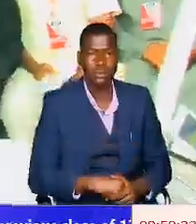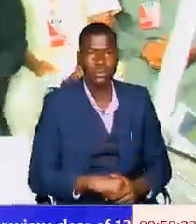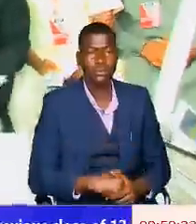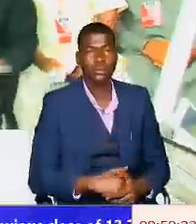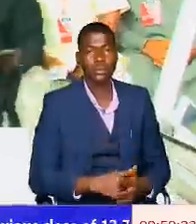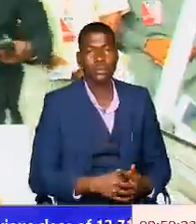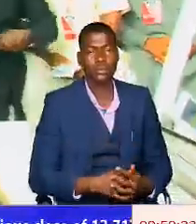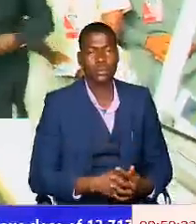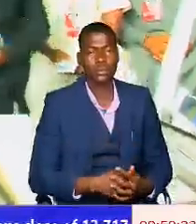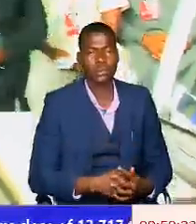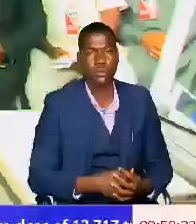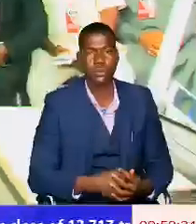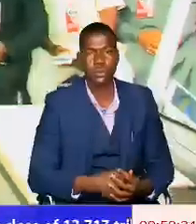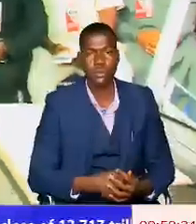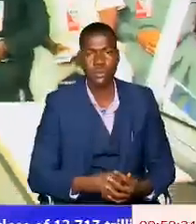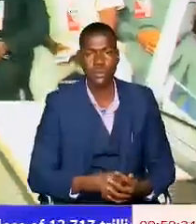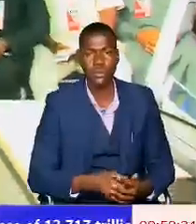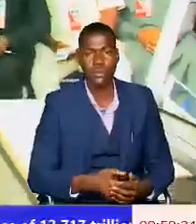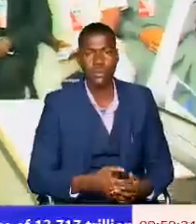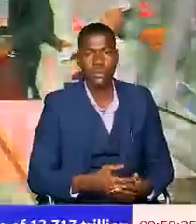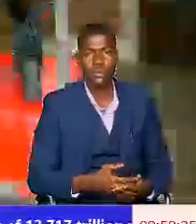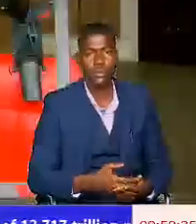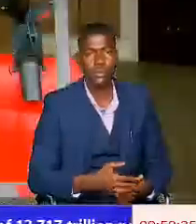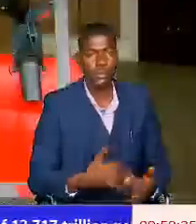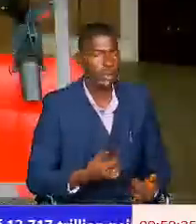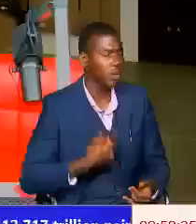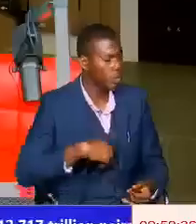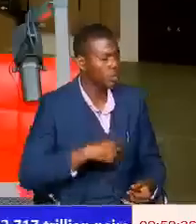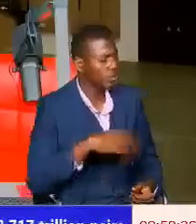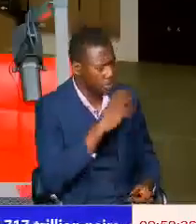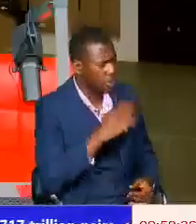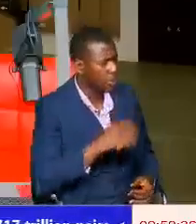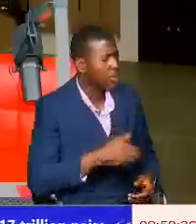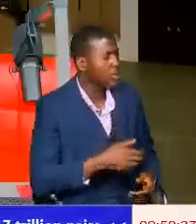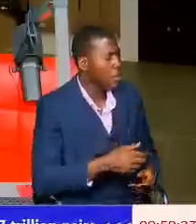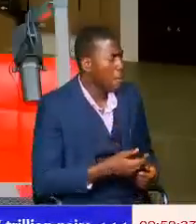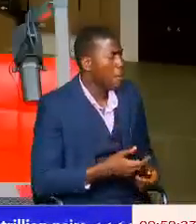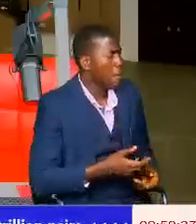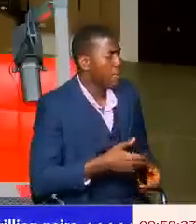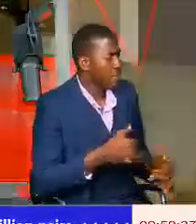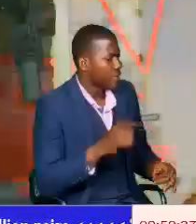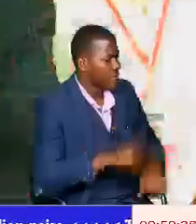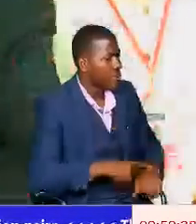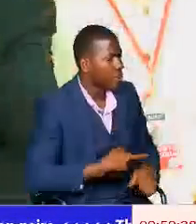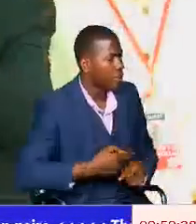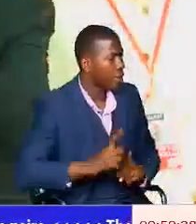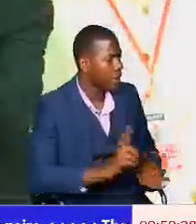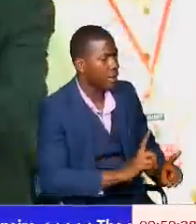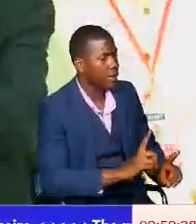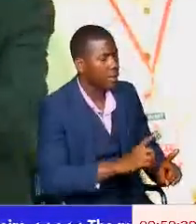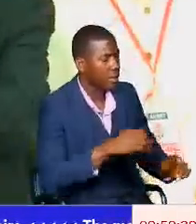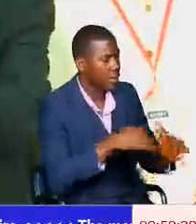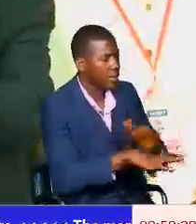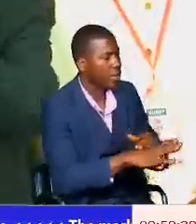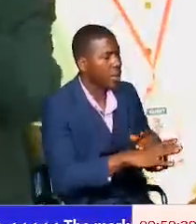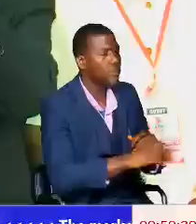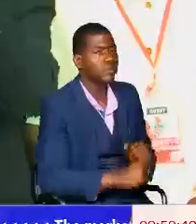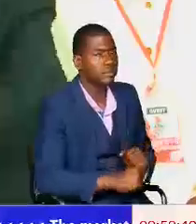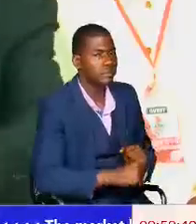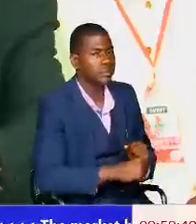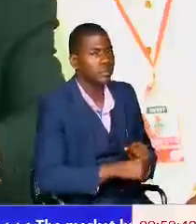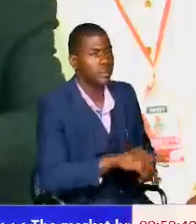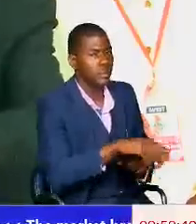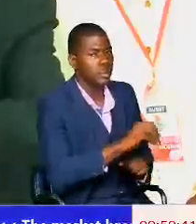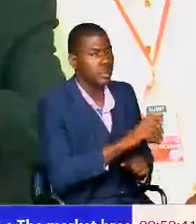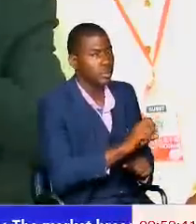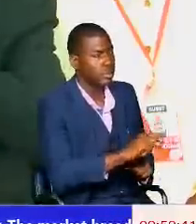You see, we are looking at a situation where you enter post office, you pay for your passport, you can